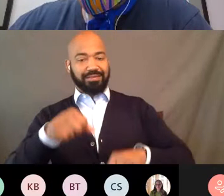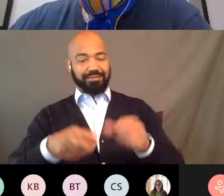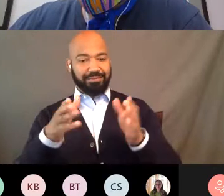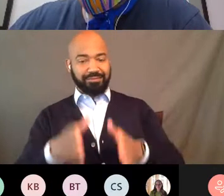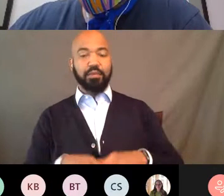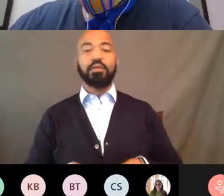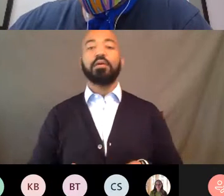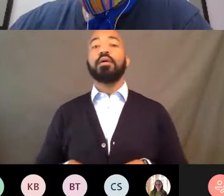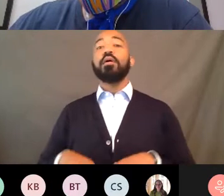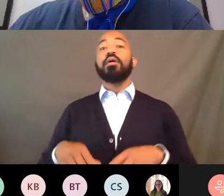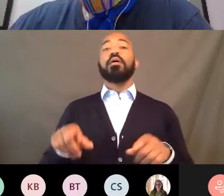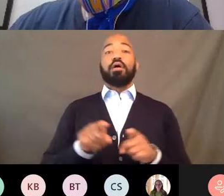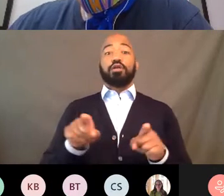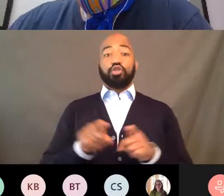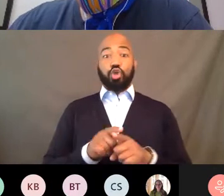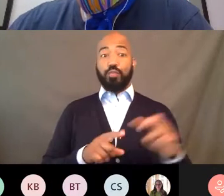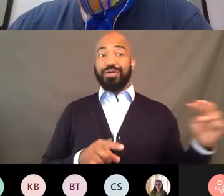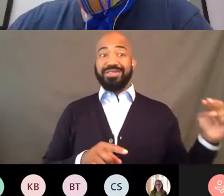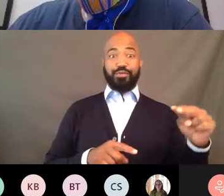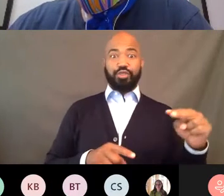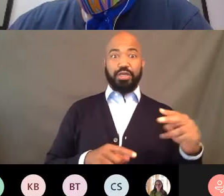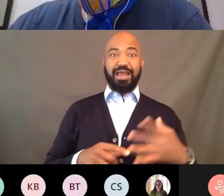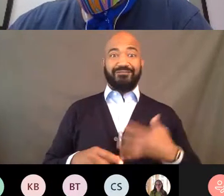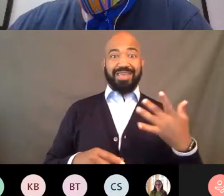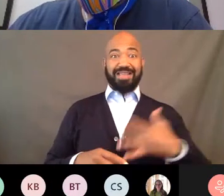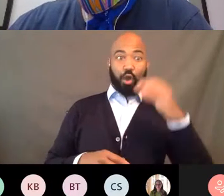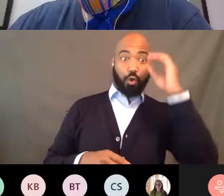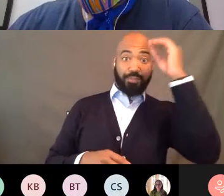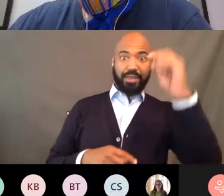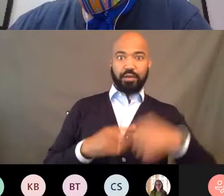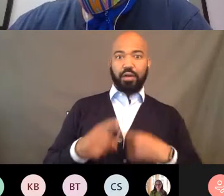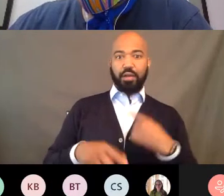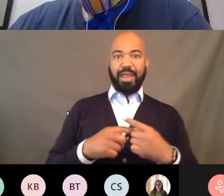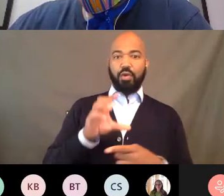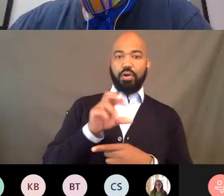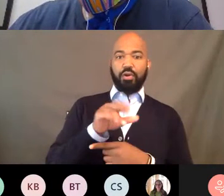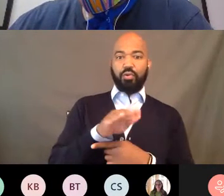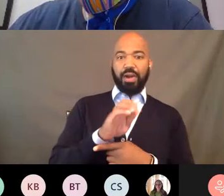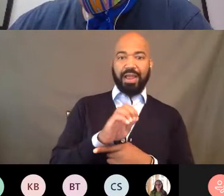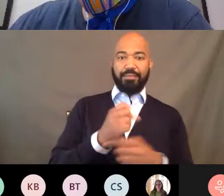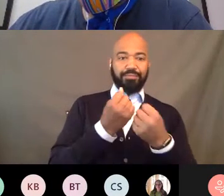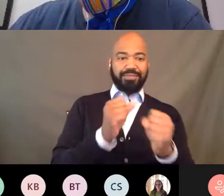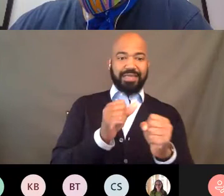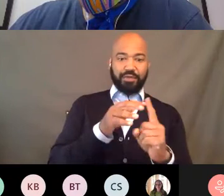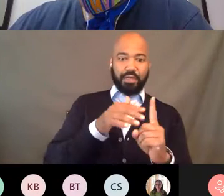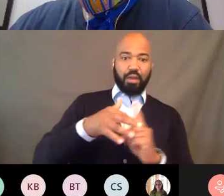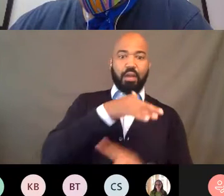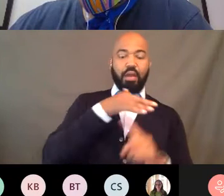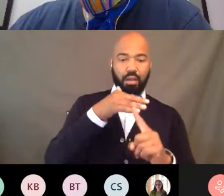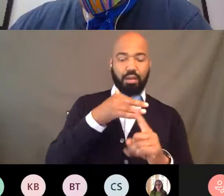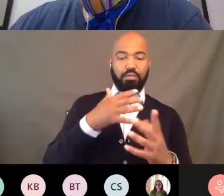of crime and safety in neighborhoods, and how that relates to the built